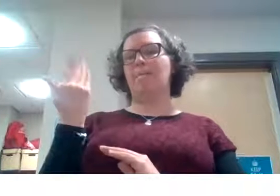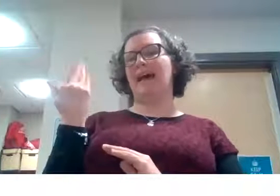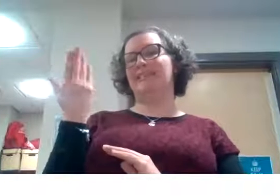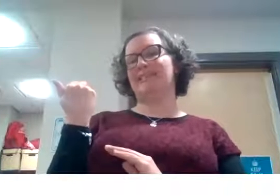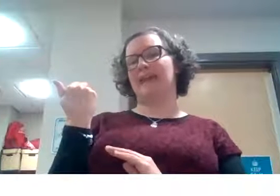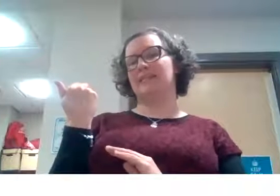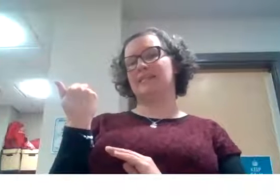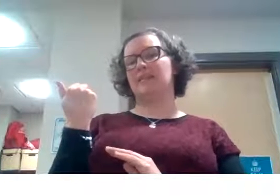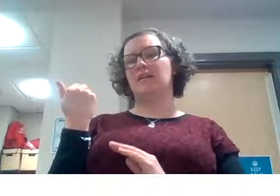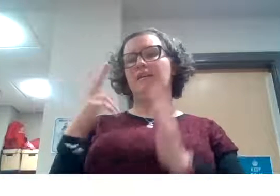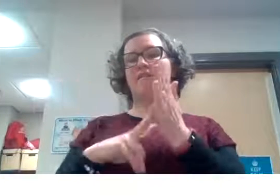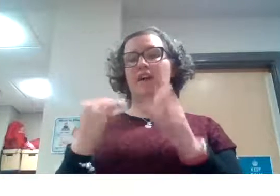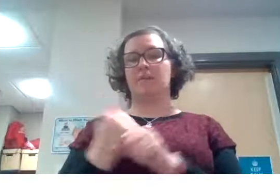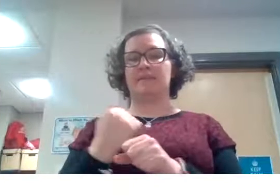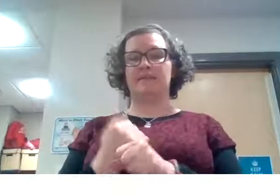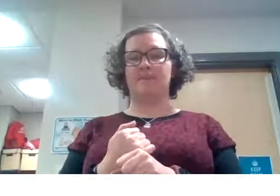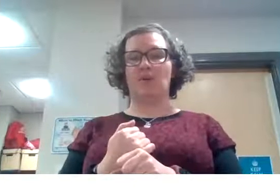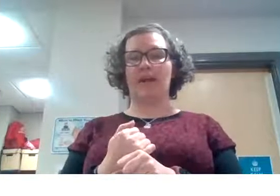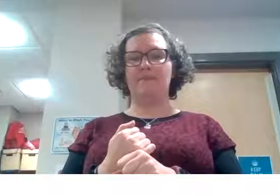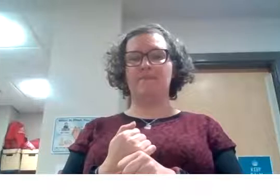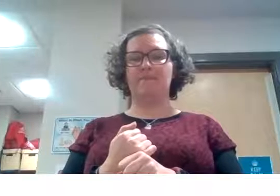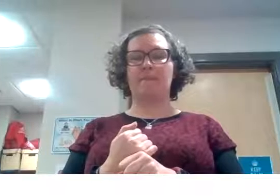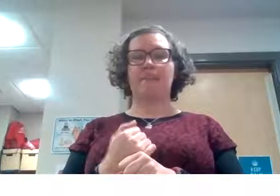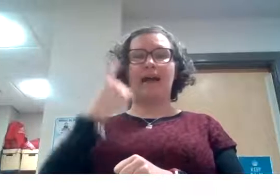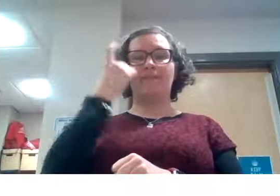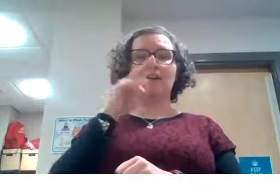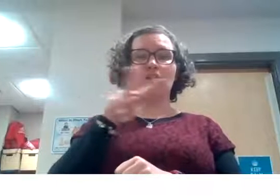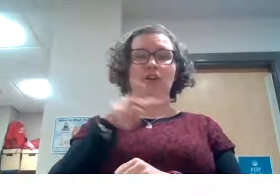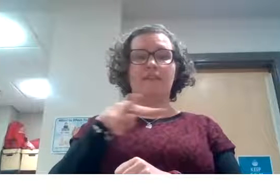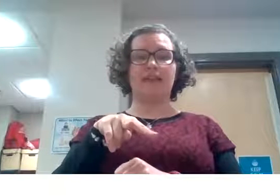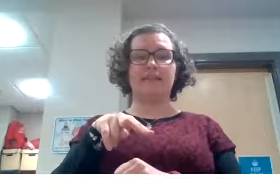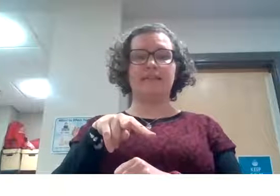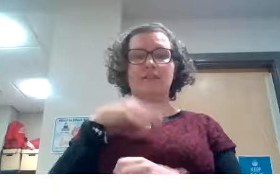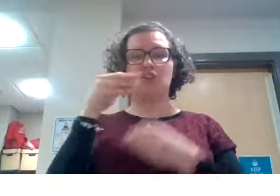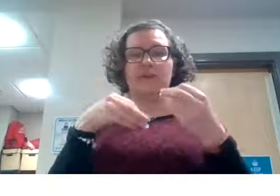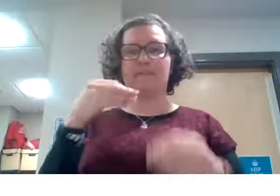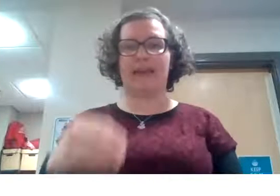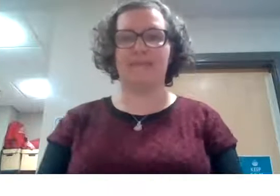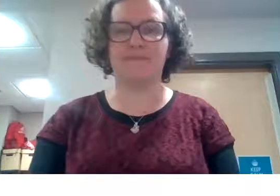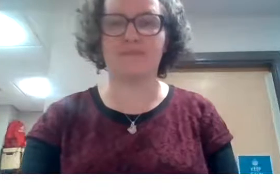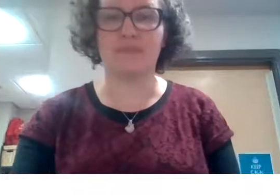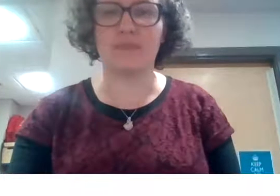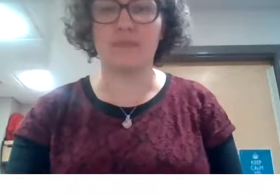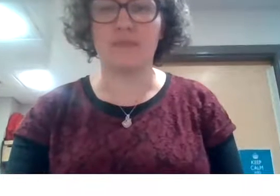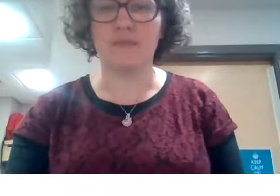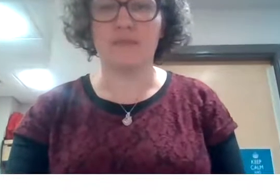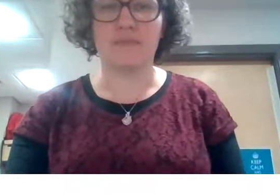and past tense verbs, okay? Have a little look at these to explain.